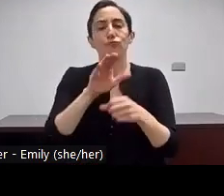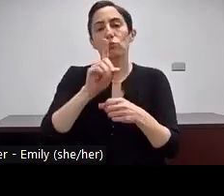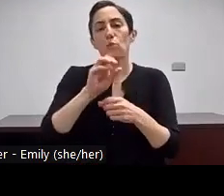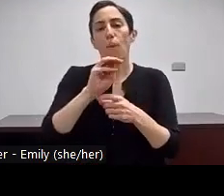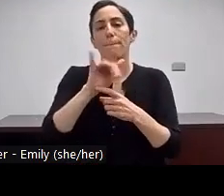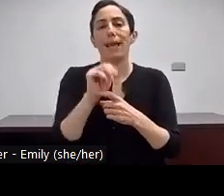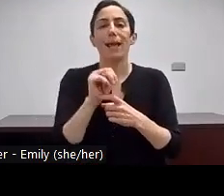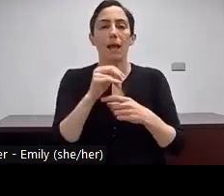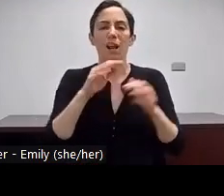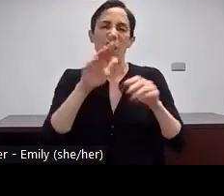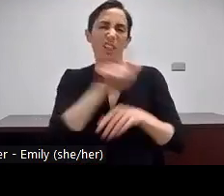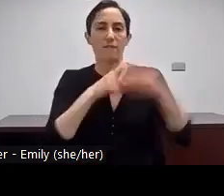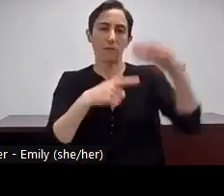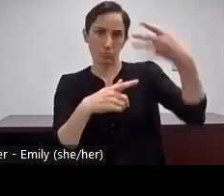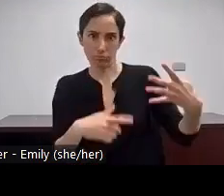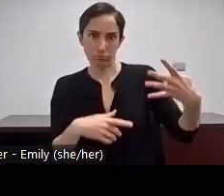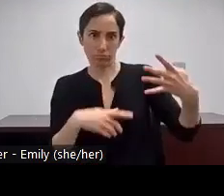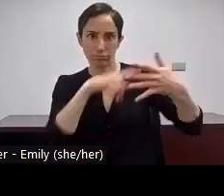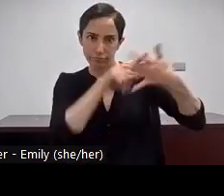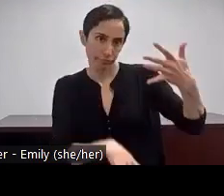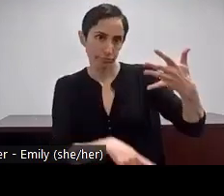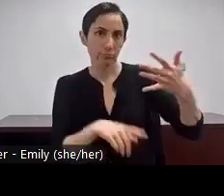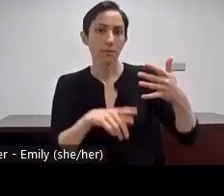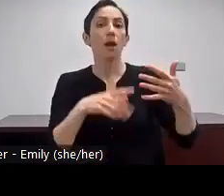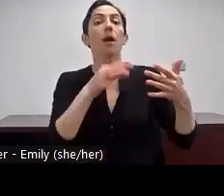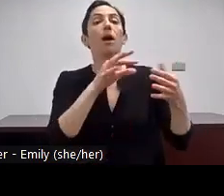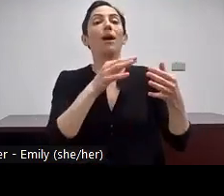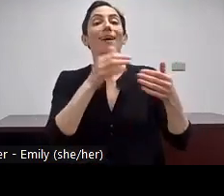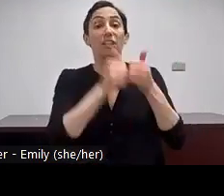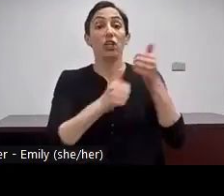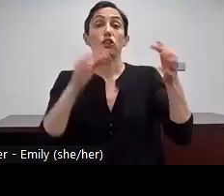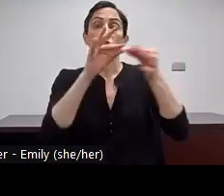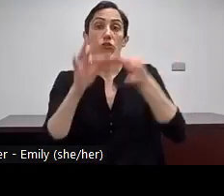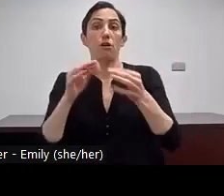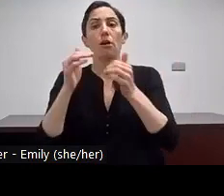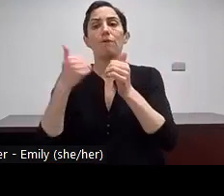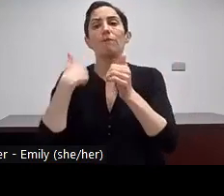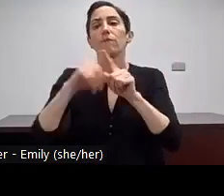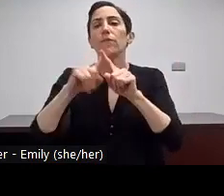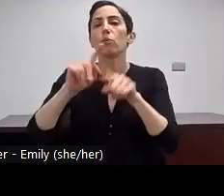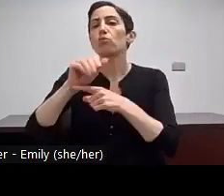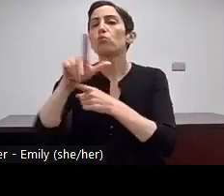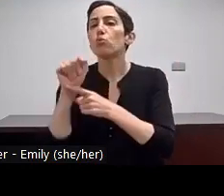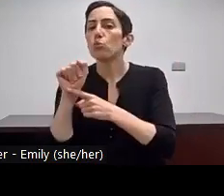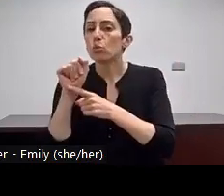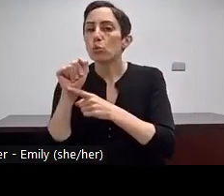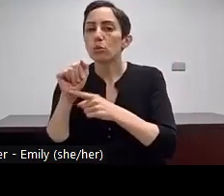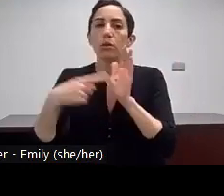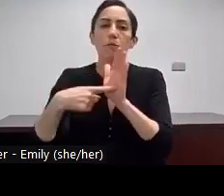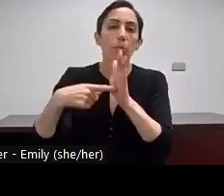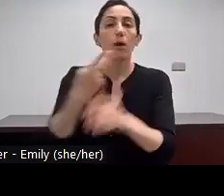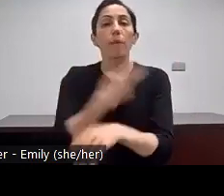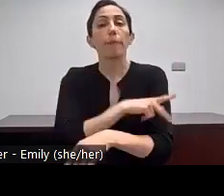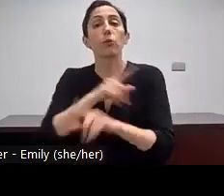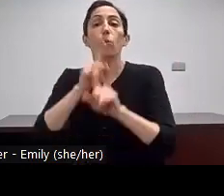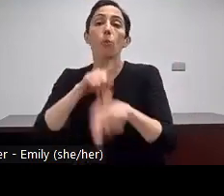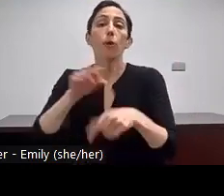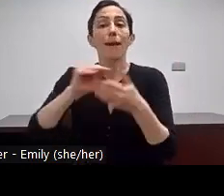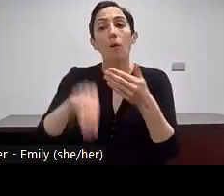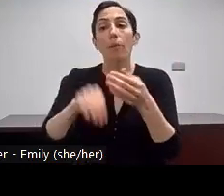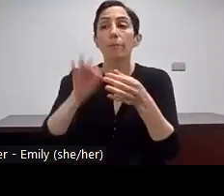tools that we know help us identify issues such as functional, patient-reported outcomes for